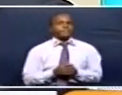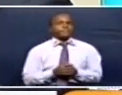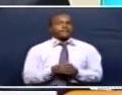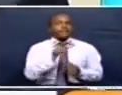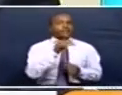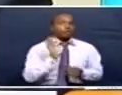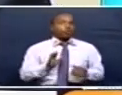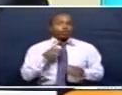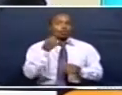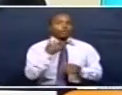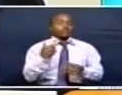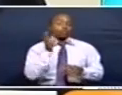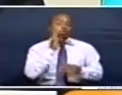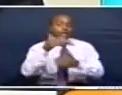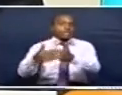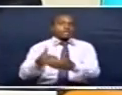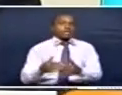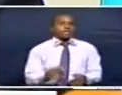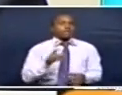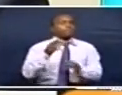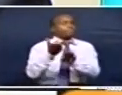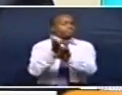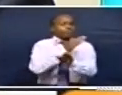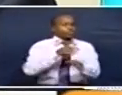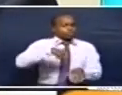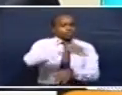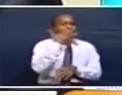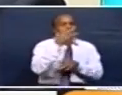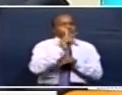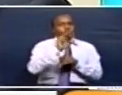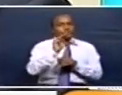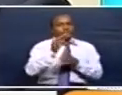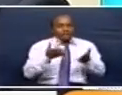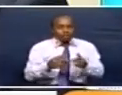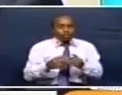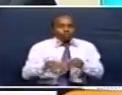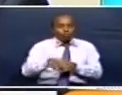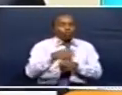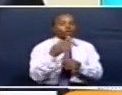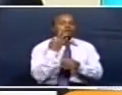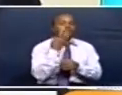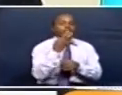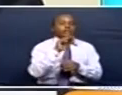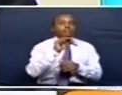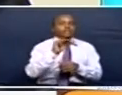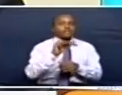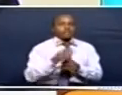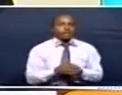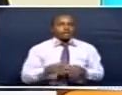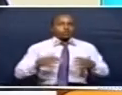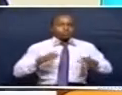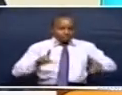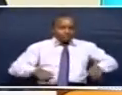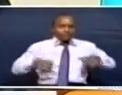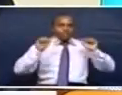a woman who has water nearby. She used to go 5 kilometers to the river. Now she walks 300 meters to the nearest tap. So people's lives